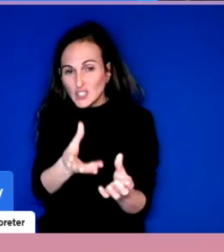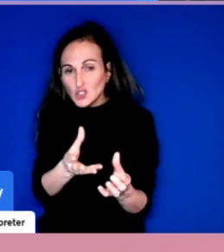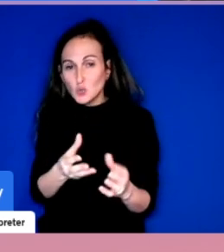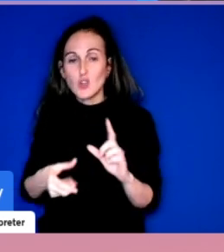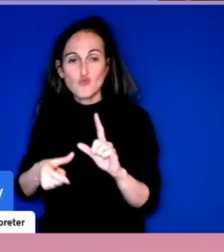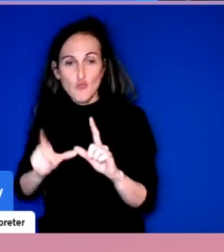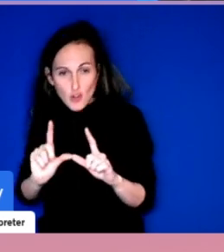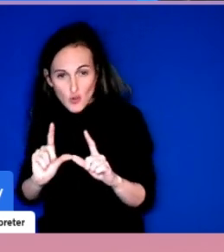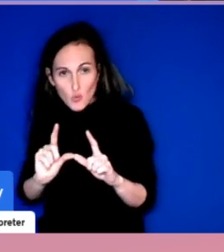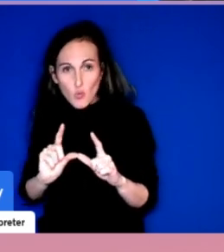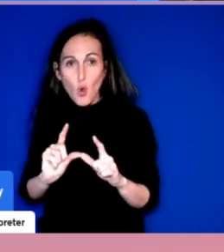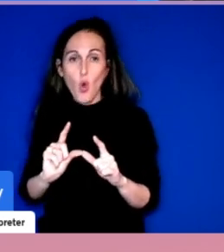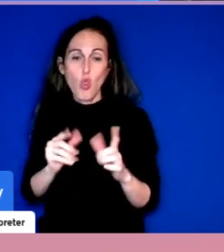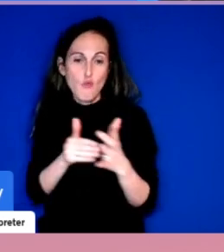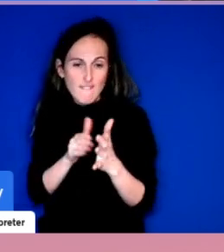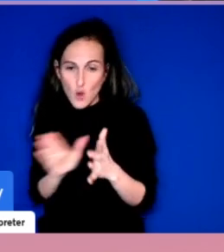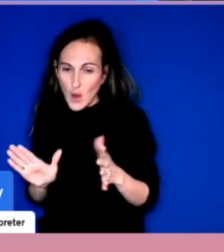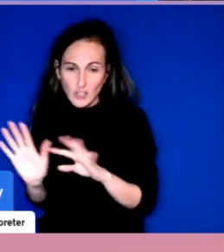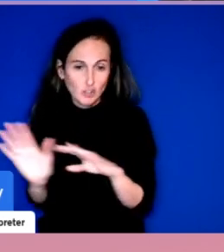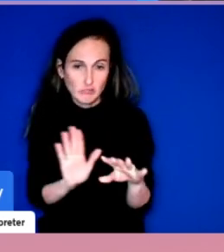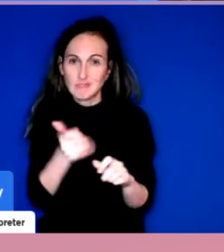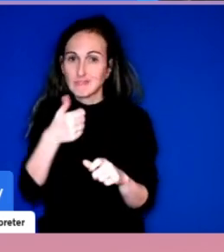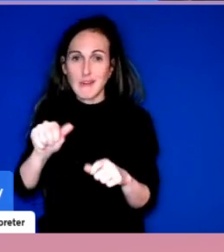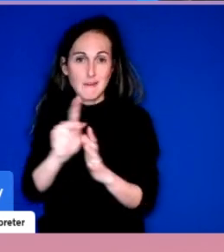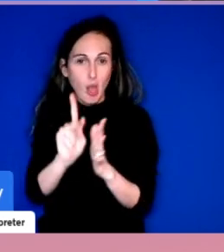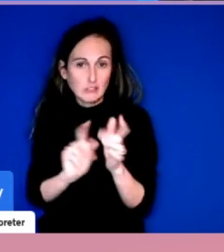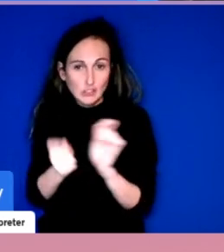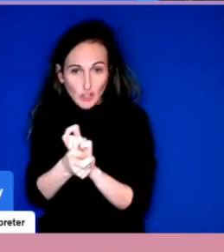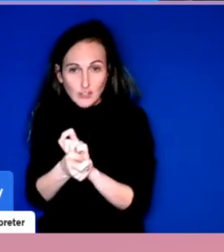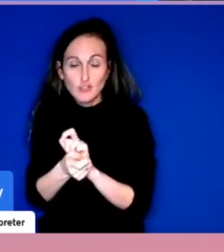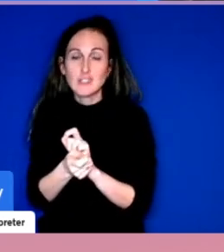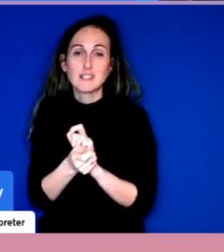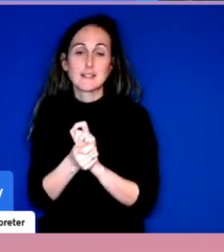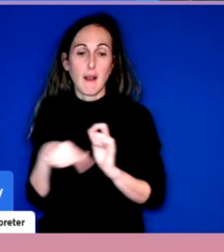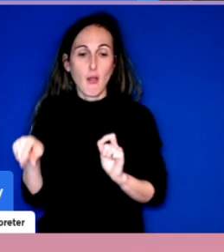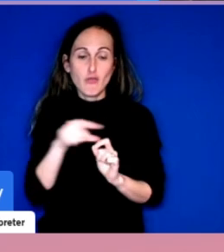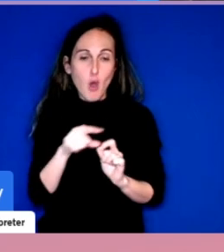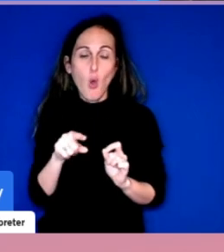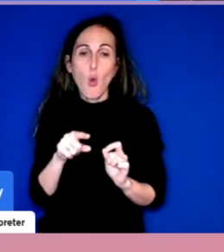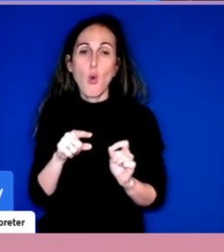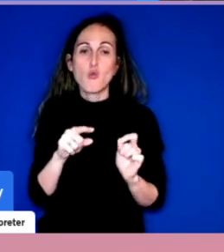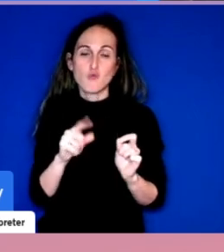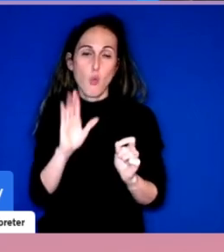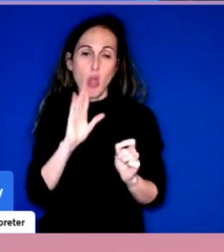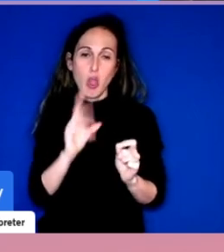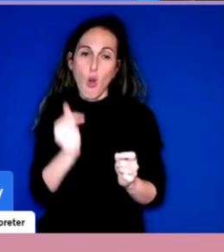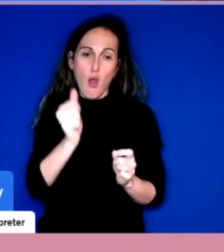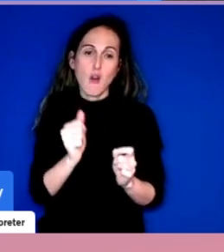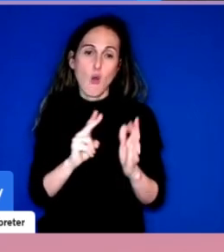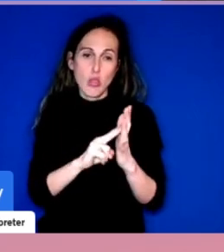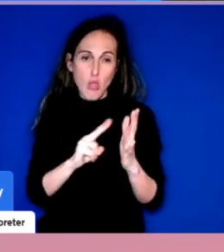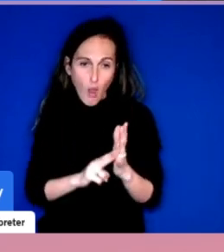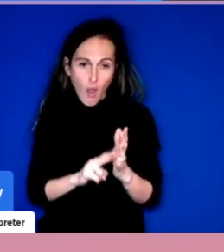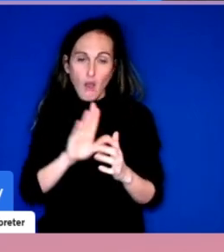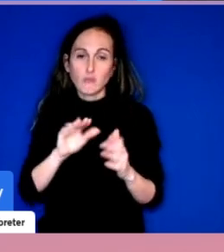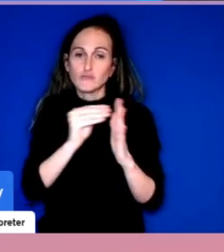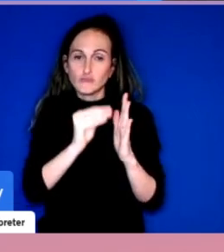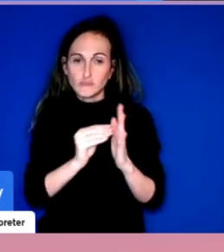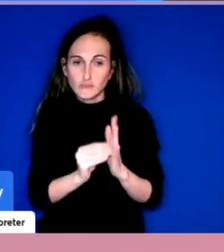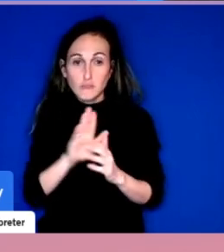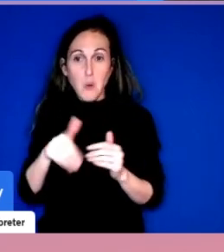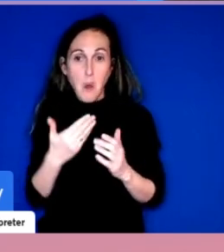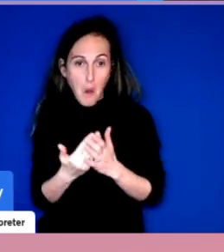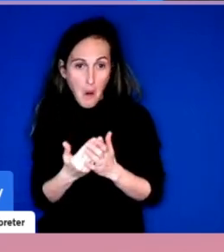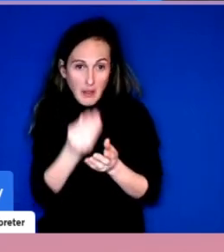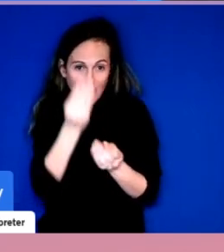the revocation, and any policy changes. And those audit logs capture things like the user or service account performing the operation,